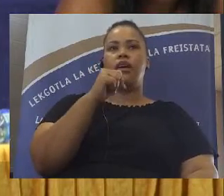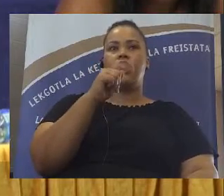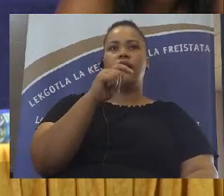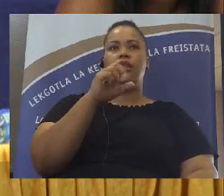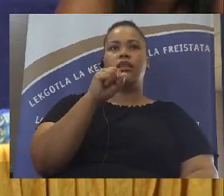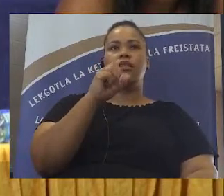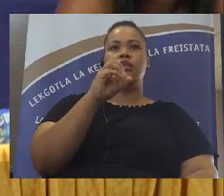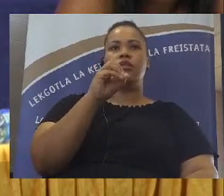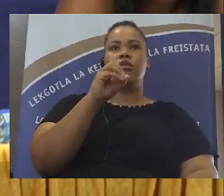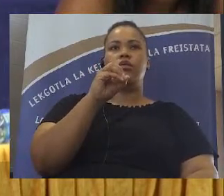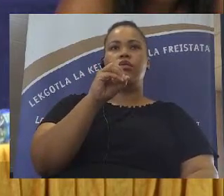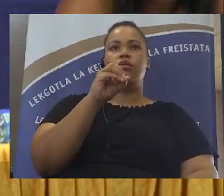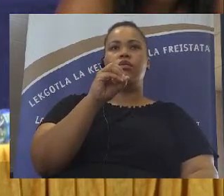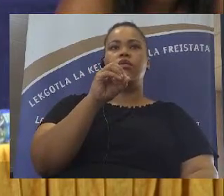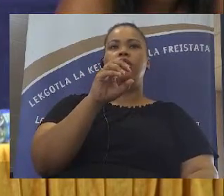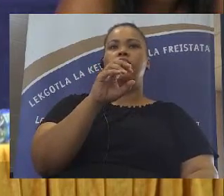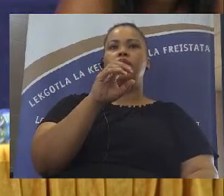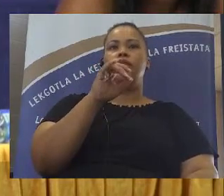kgathatso.nkeane